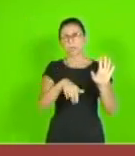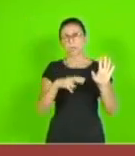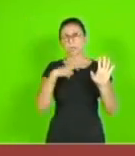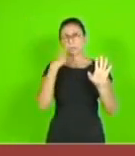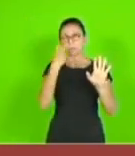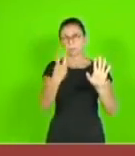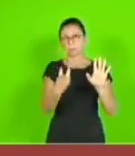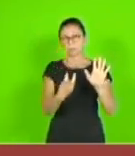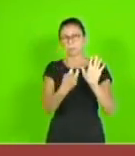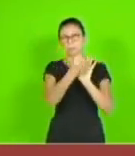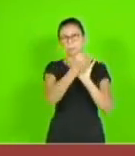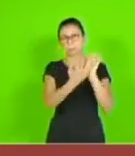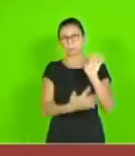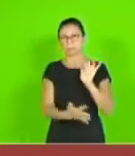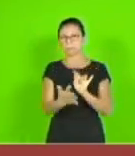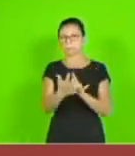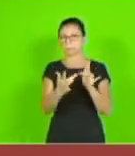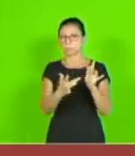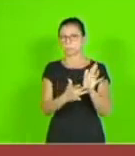Jesus.